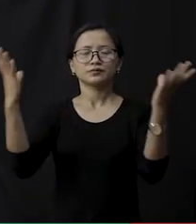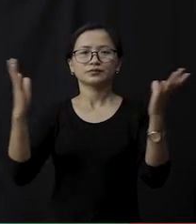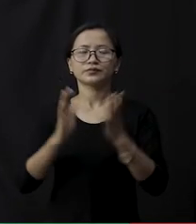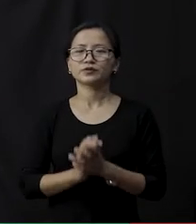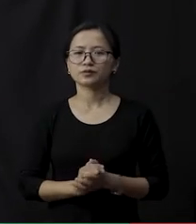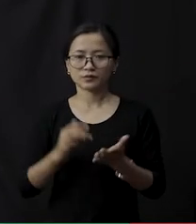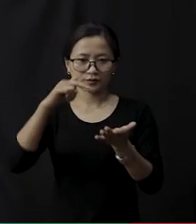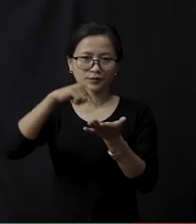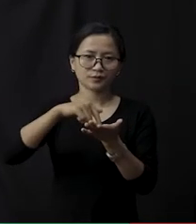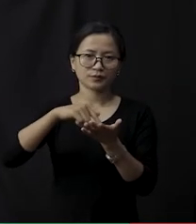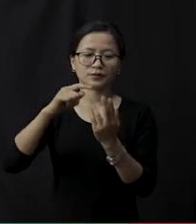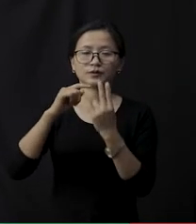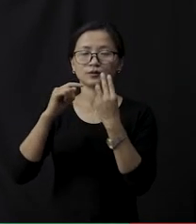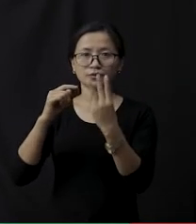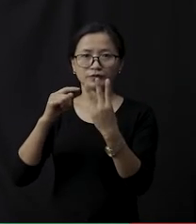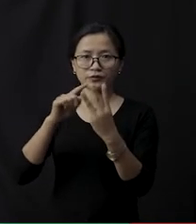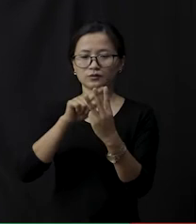that we can see here, it is a